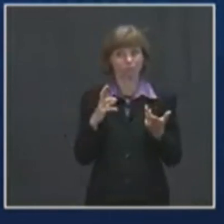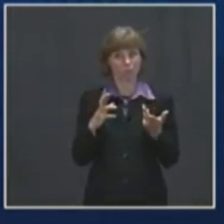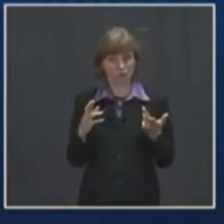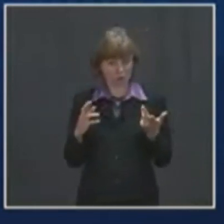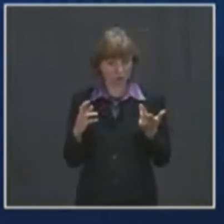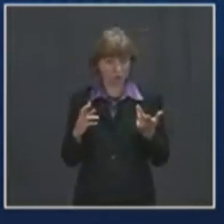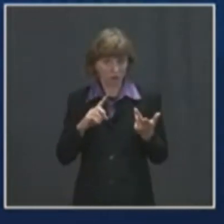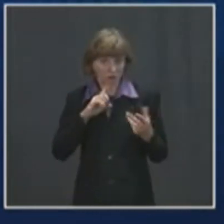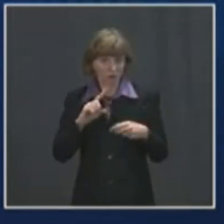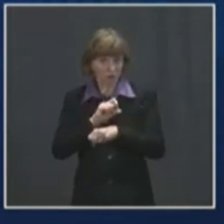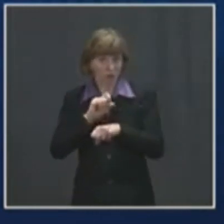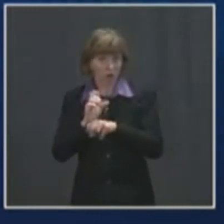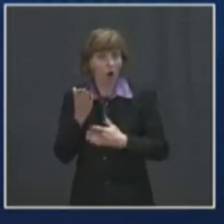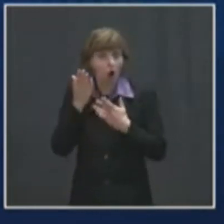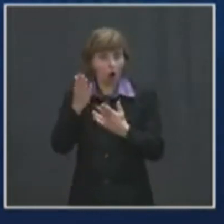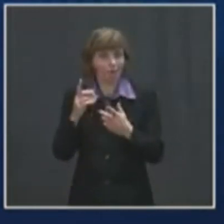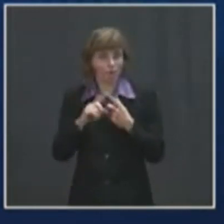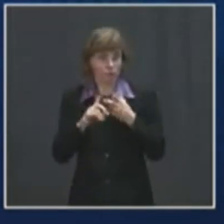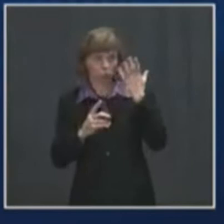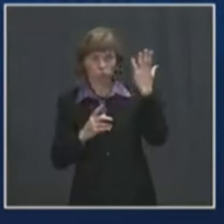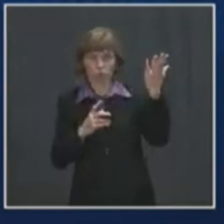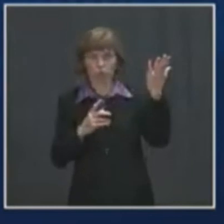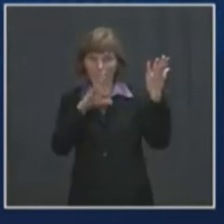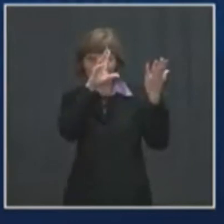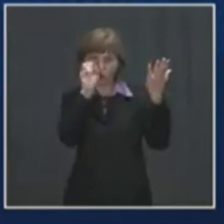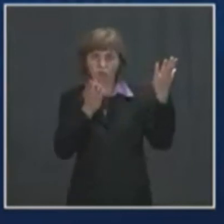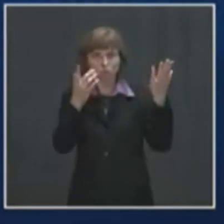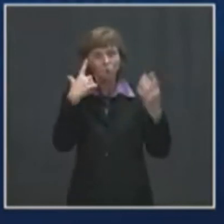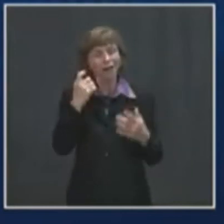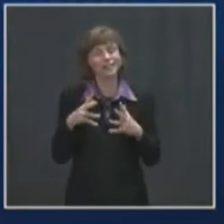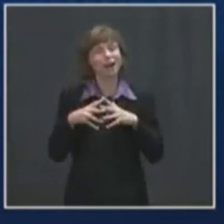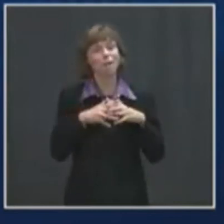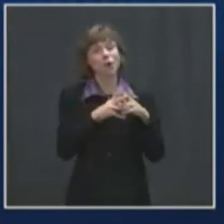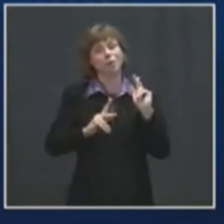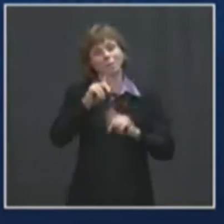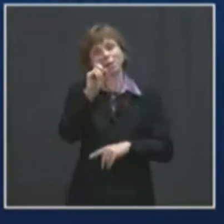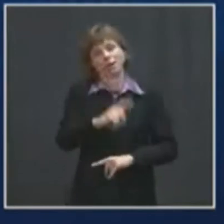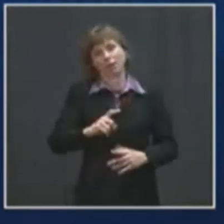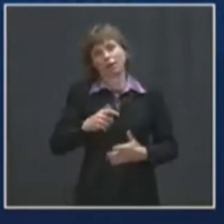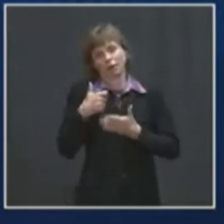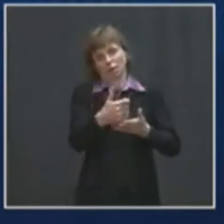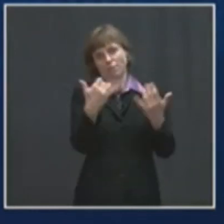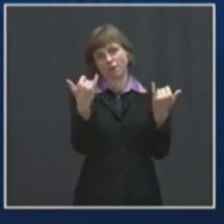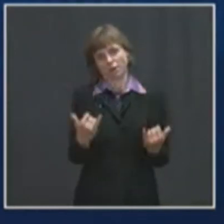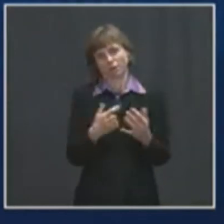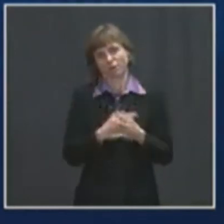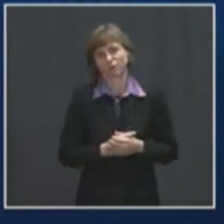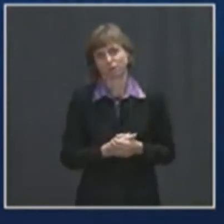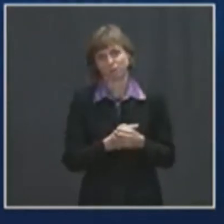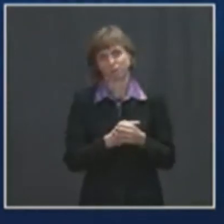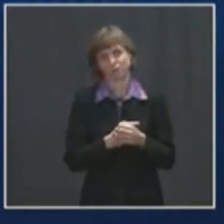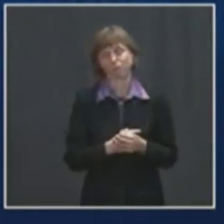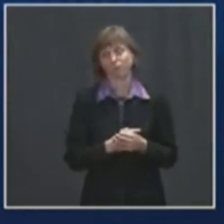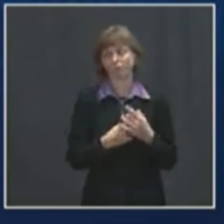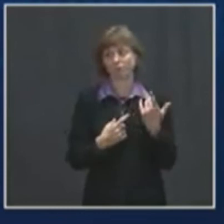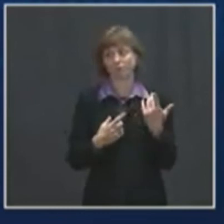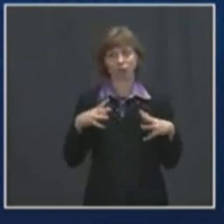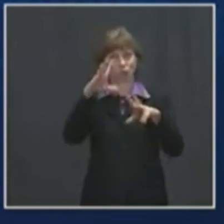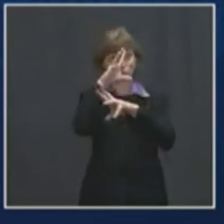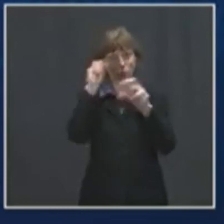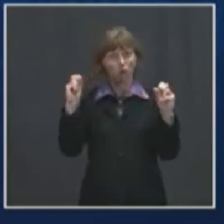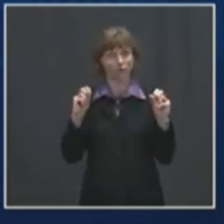to what the president has proposed, because the American people need the relief now. Understood, but it seems as though he has resigned himself to the fact that there will not be